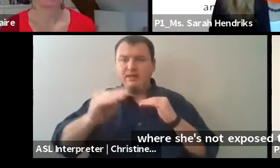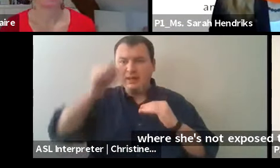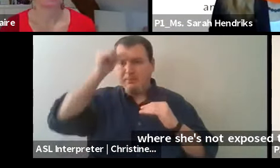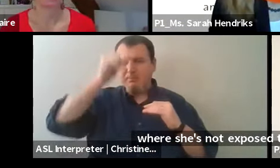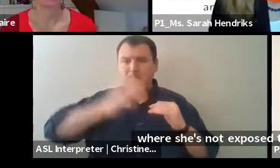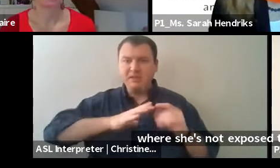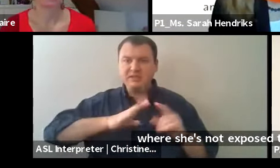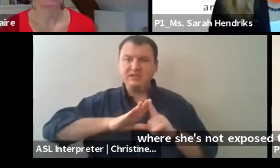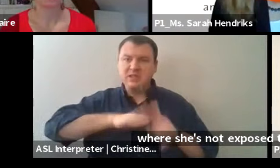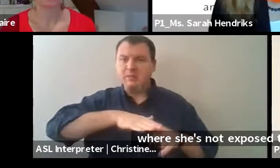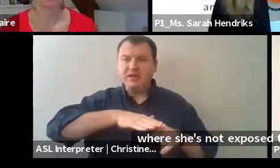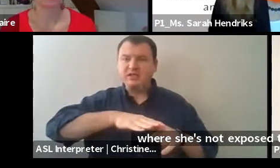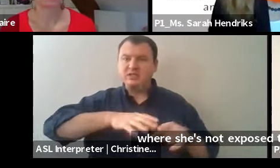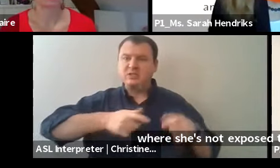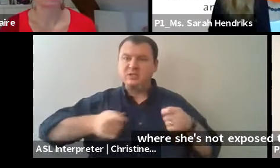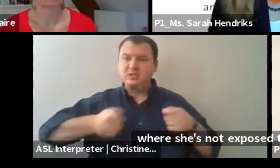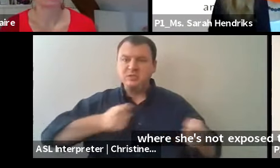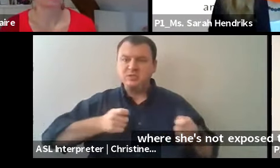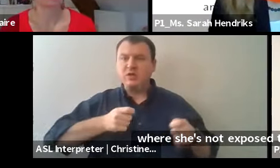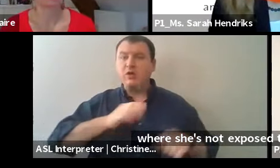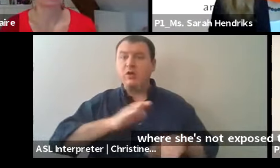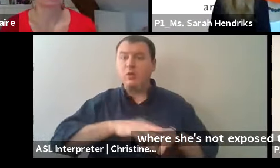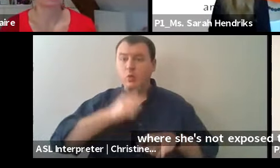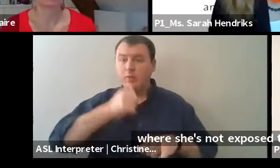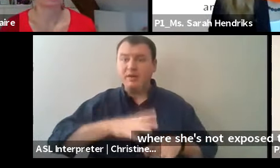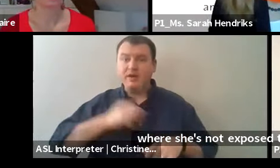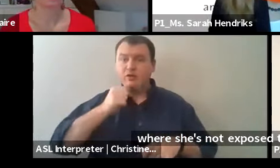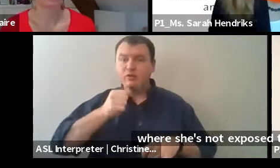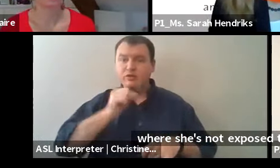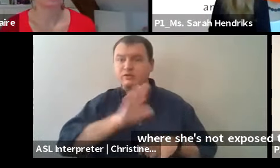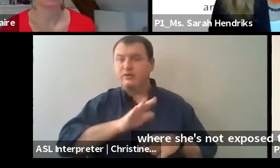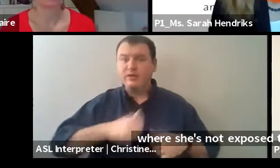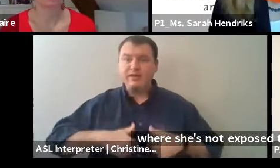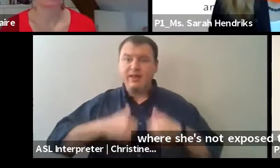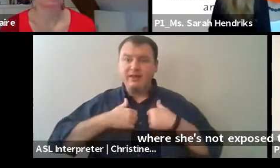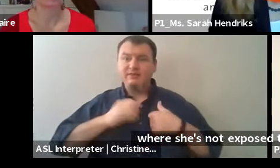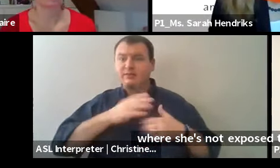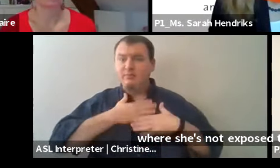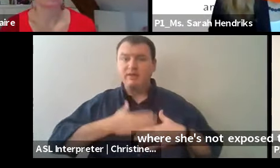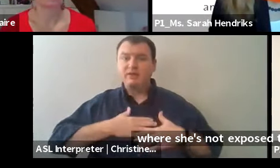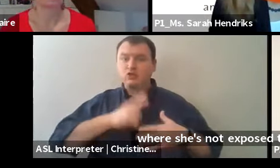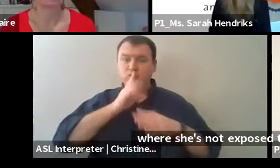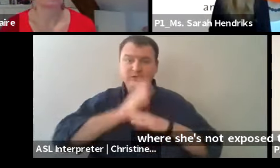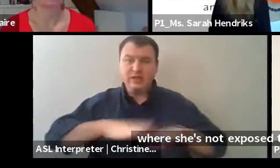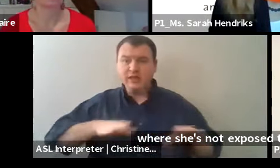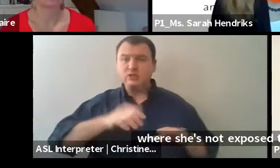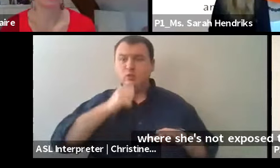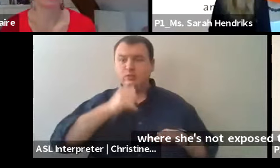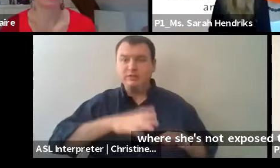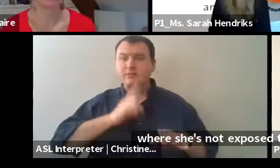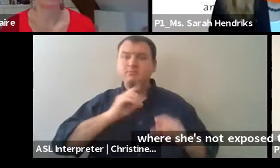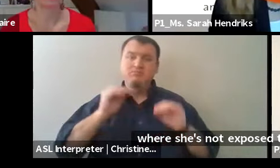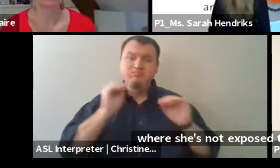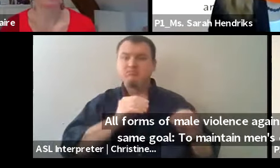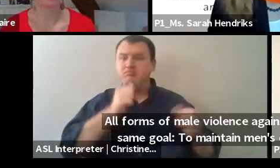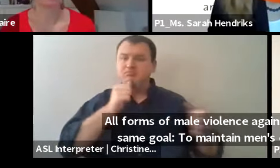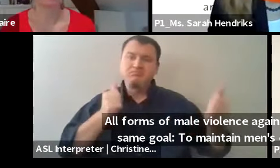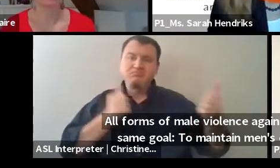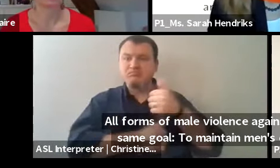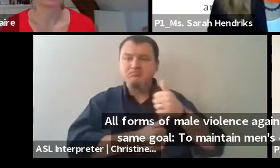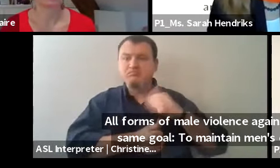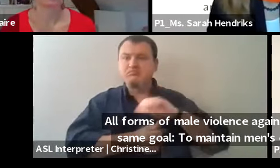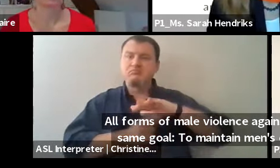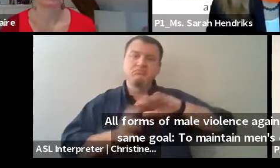dominance, domination and control over women and girls' lives and bodies, to silence women and to put women in subordinate place compared to